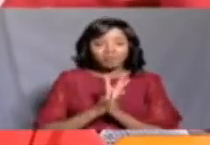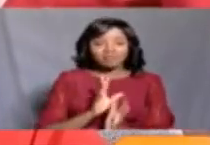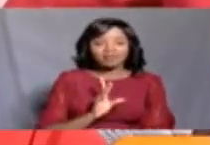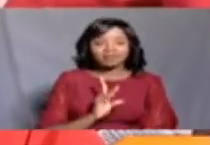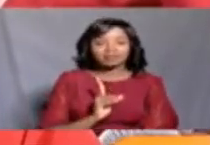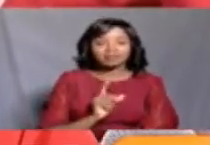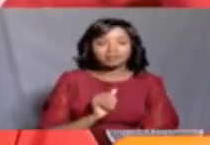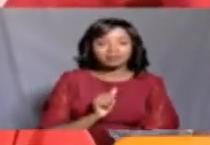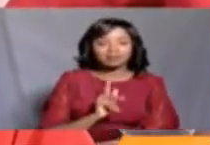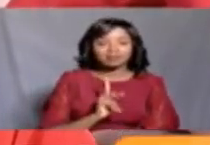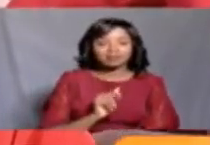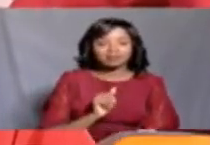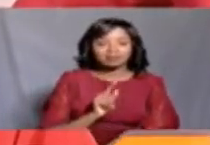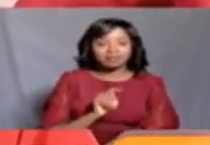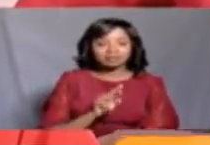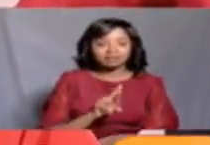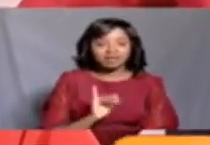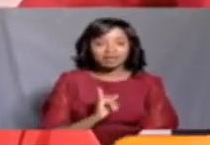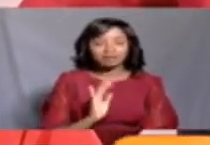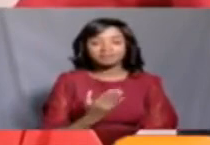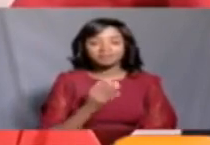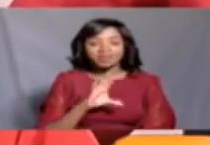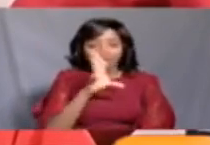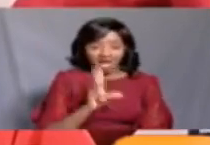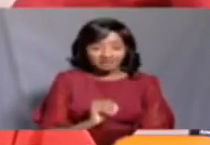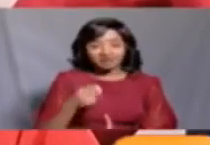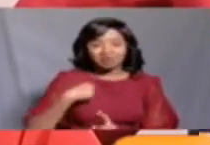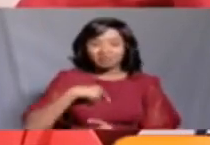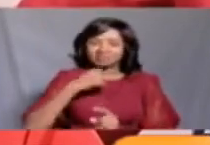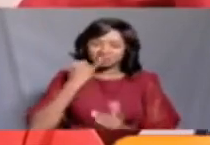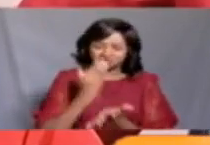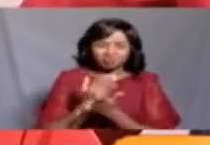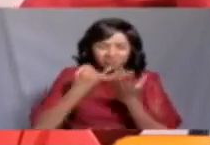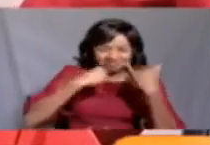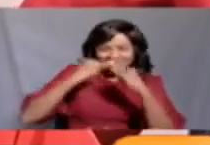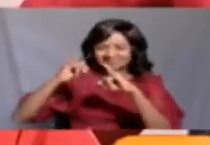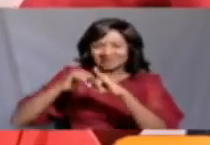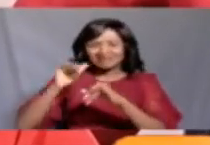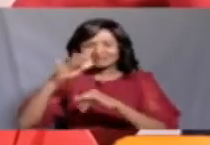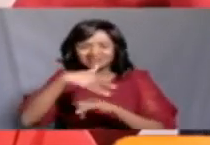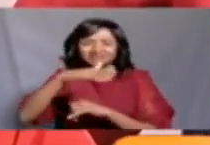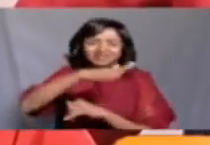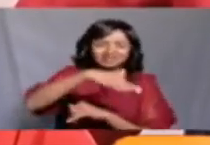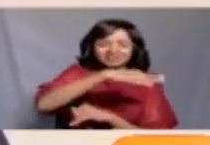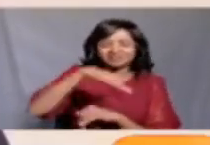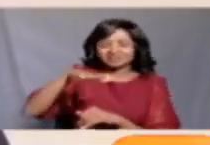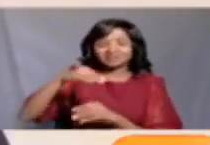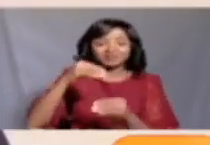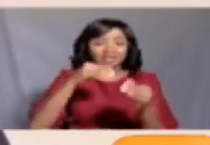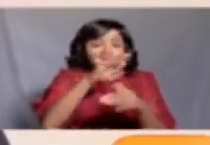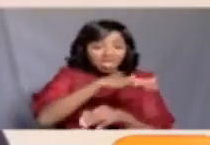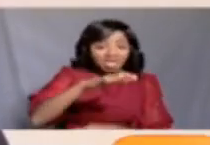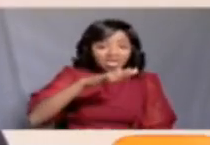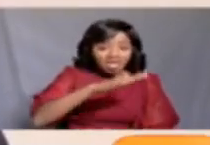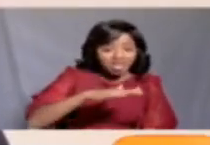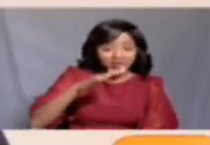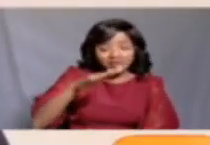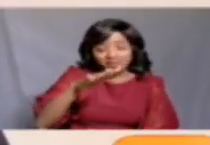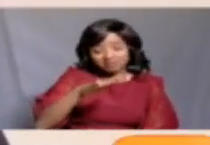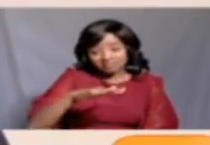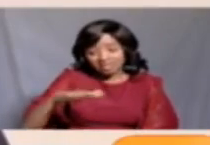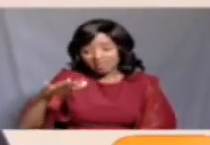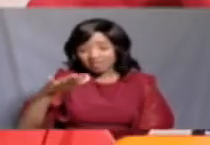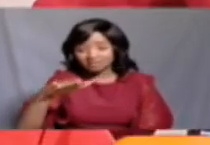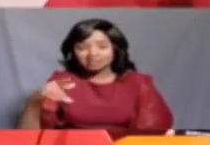to reach far-flung areas, but still we still find groups of marginalized people in those places. So